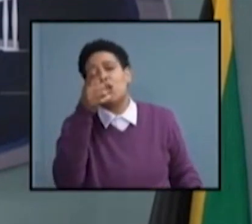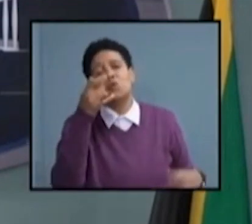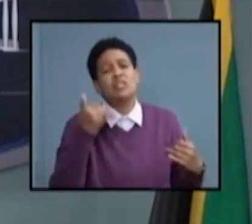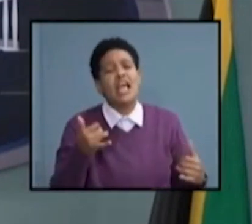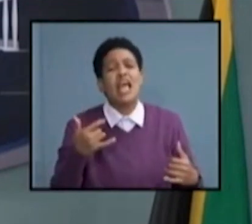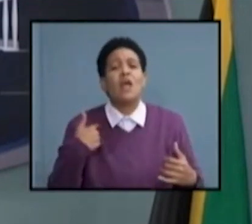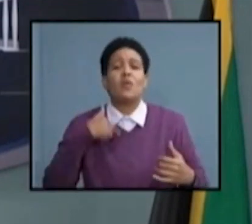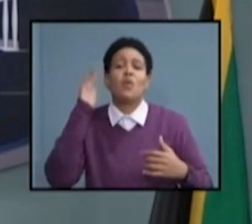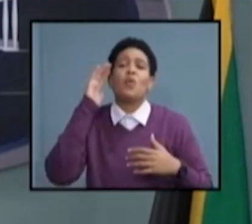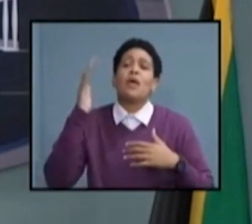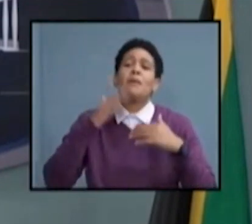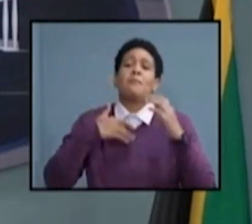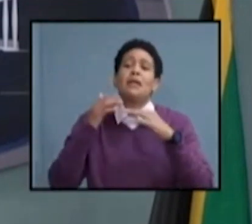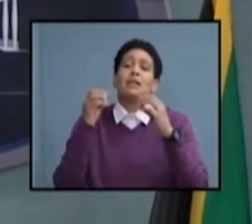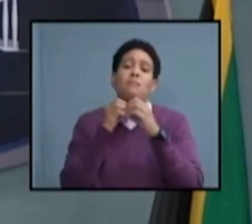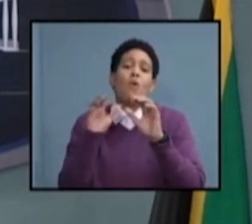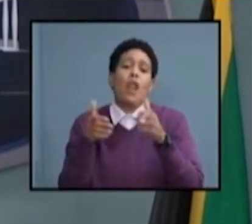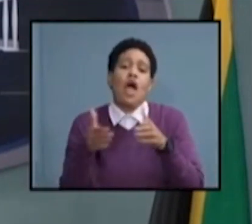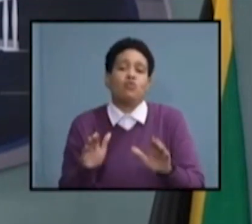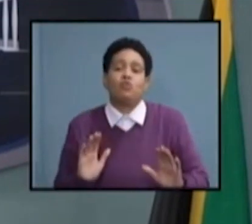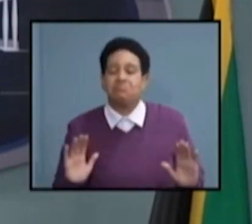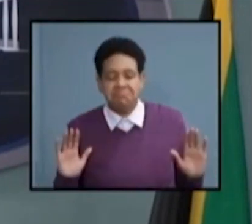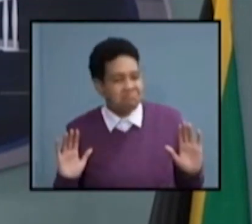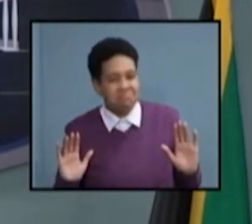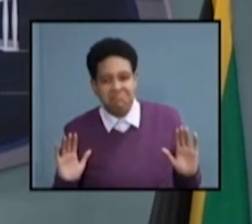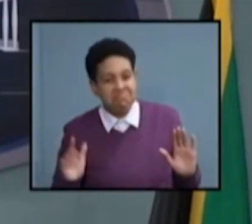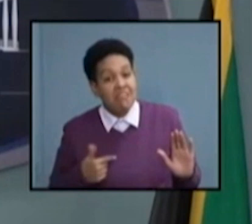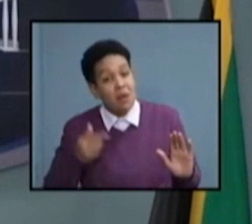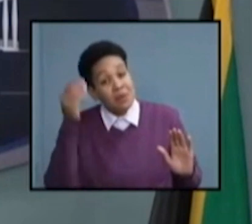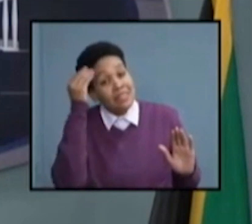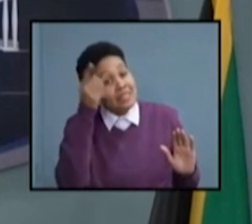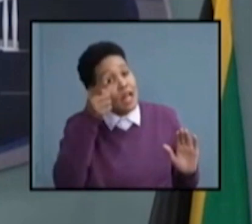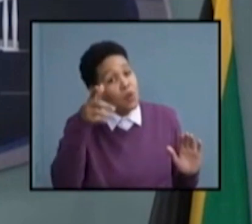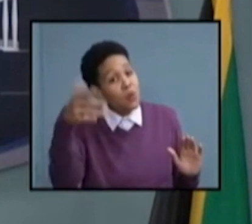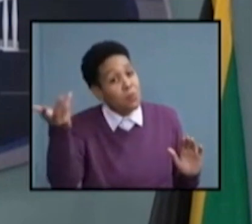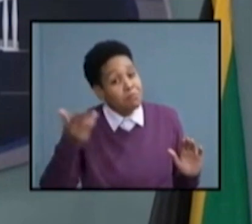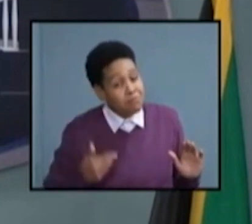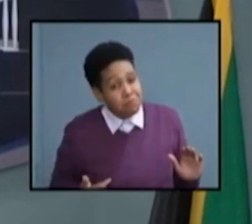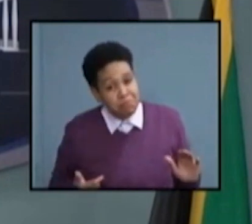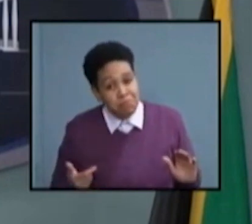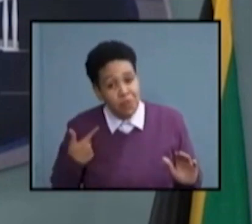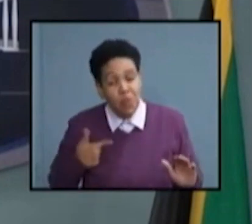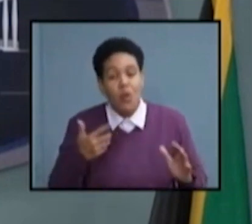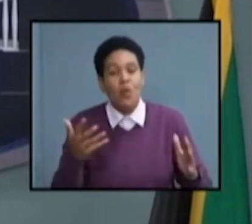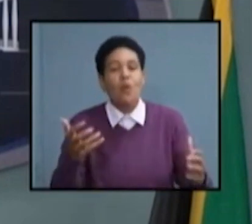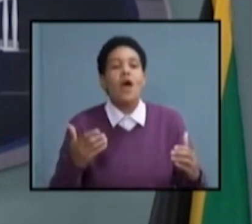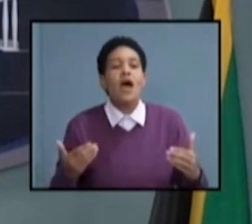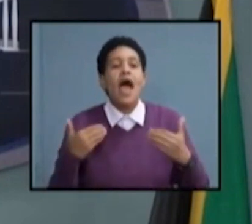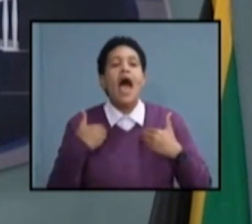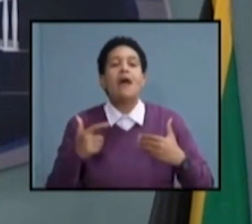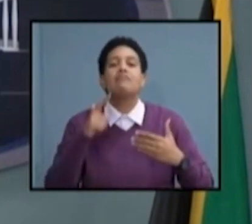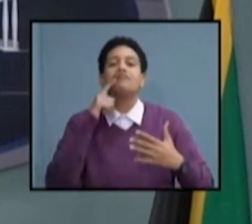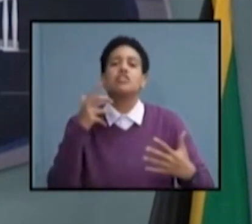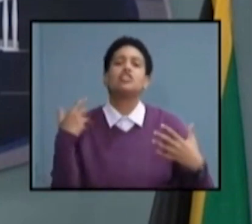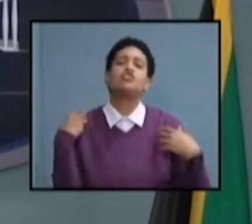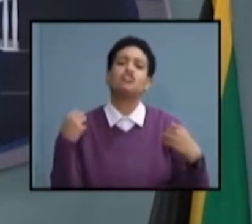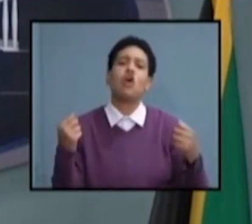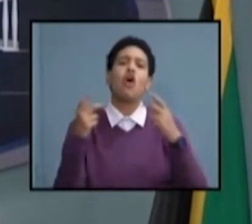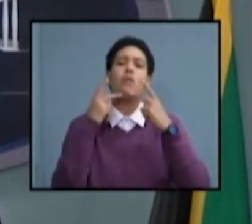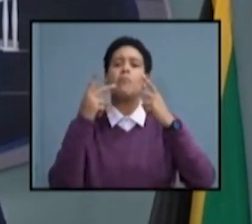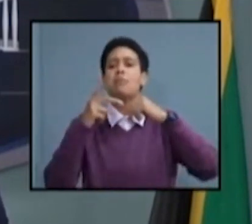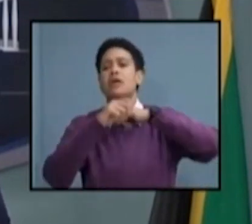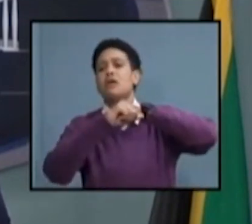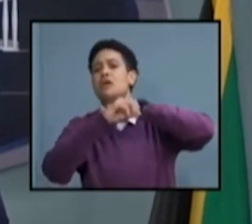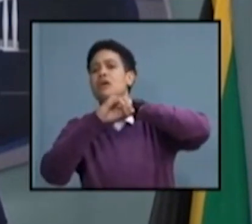we are going to be building more classrooms. What I'm going to tell you is that we want to have a very strong public education